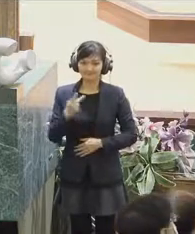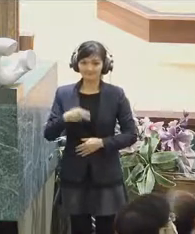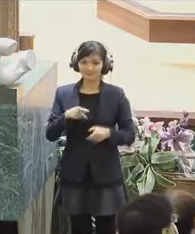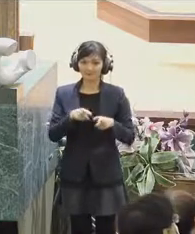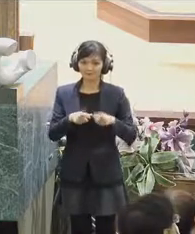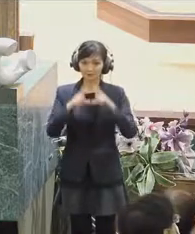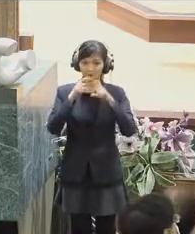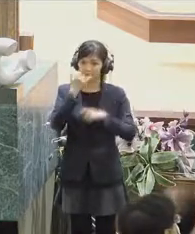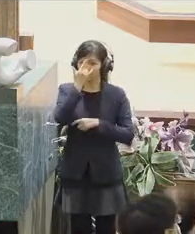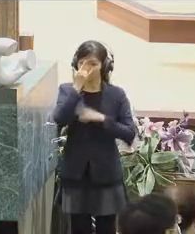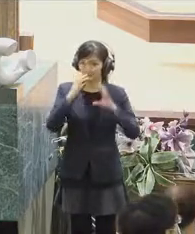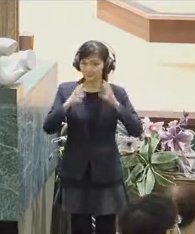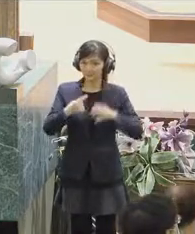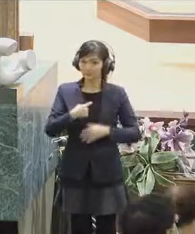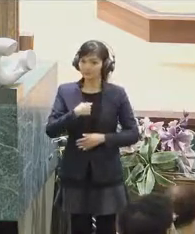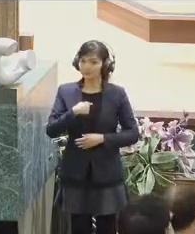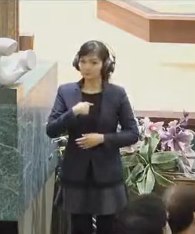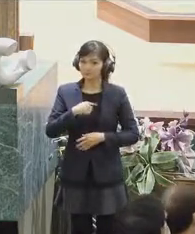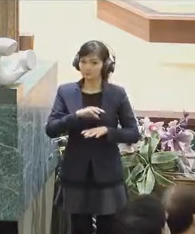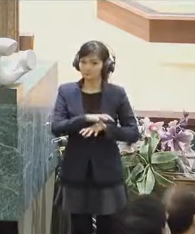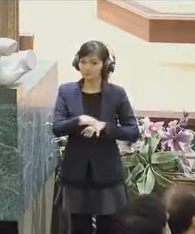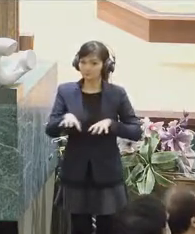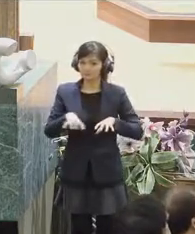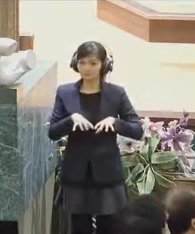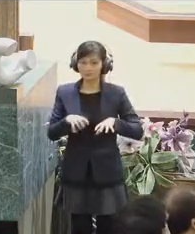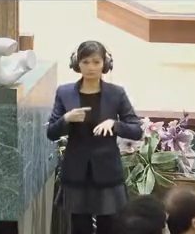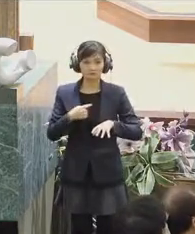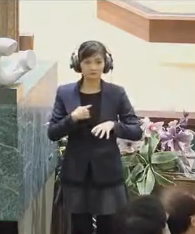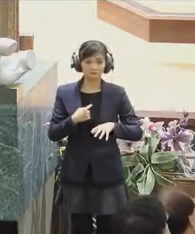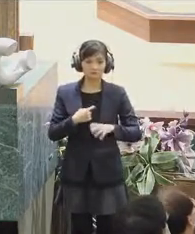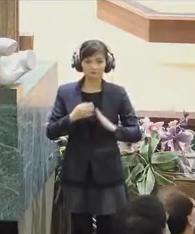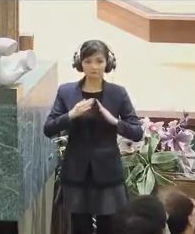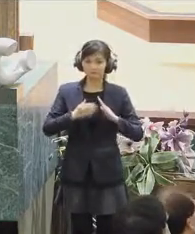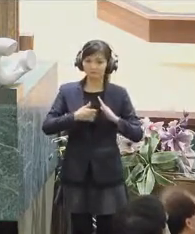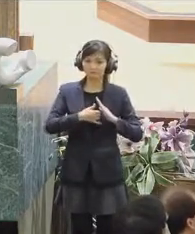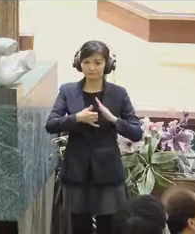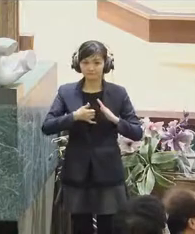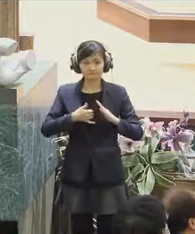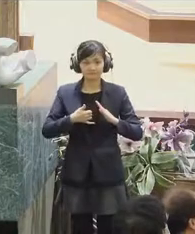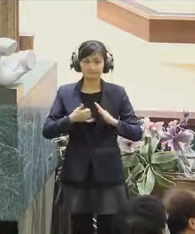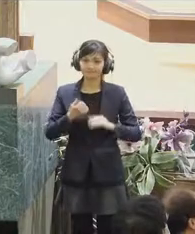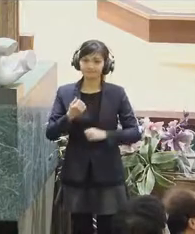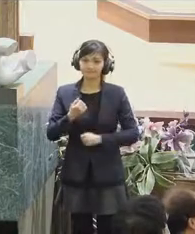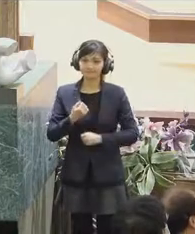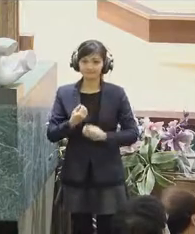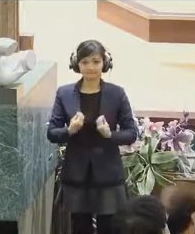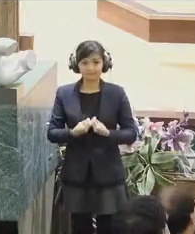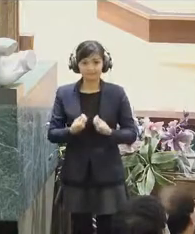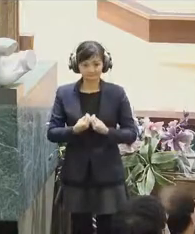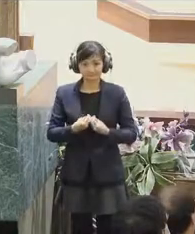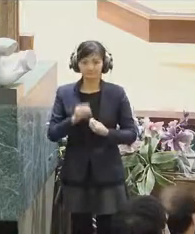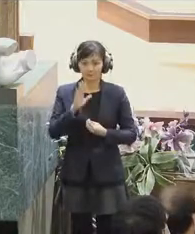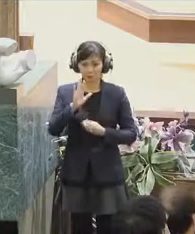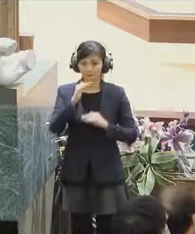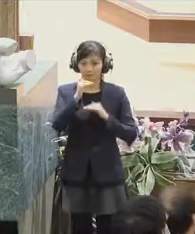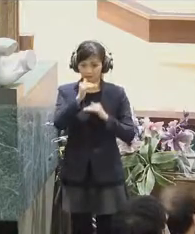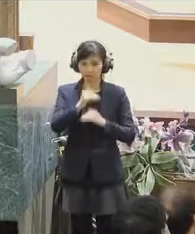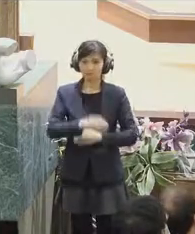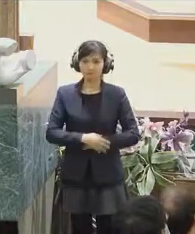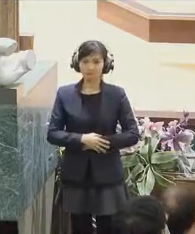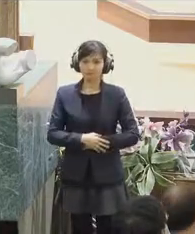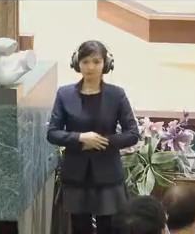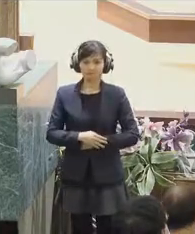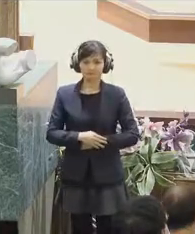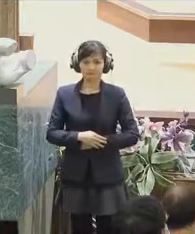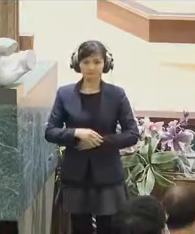already sets a limit to what we can do because technology here is not as far improved as it is in your country.